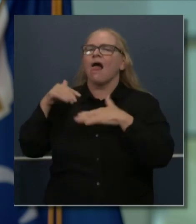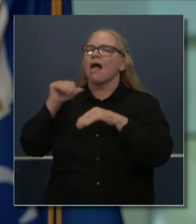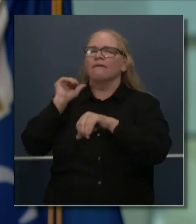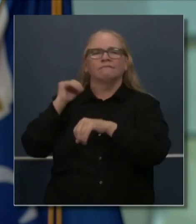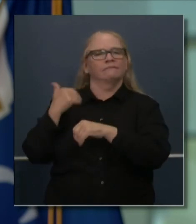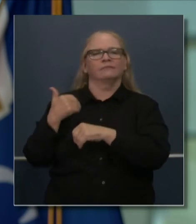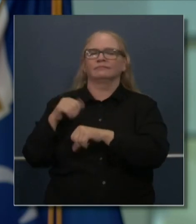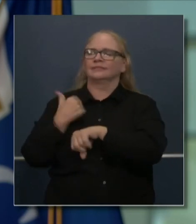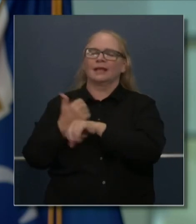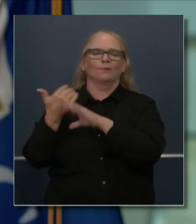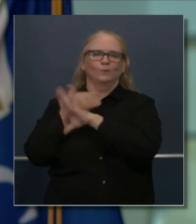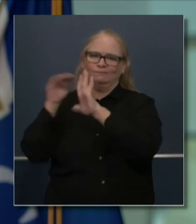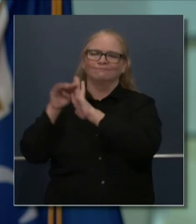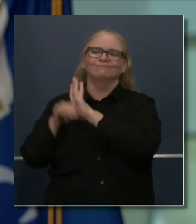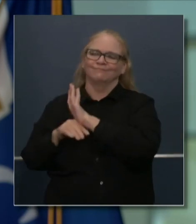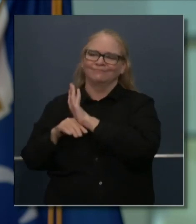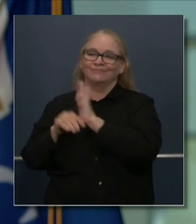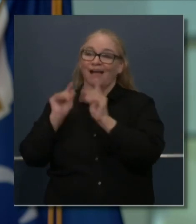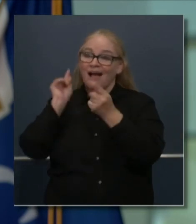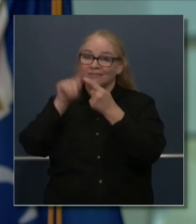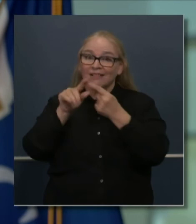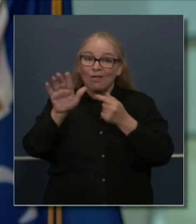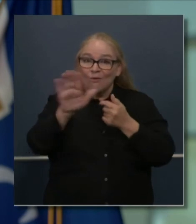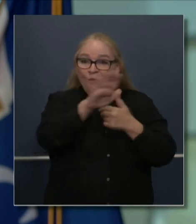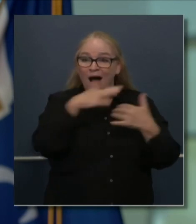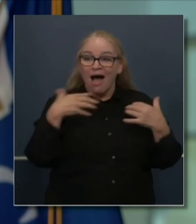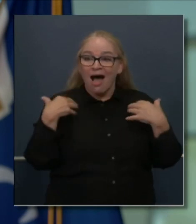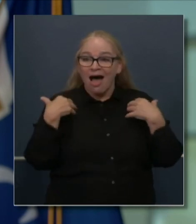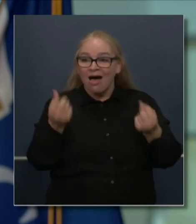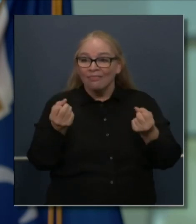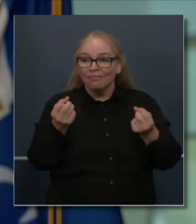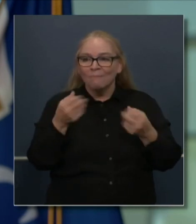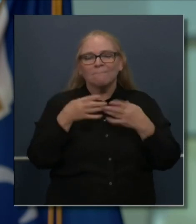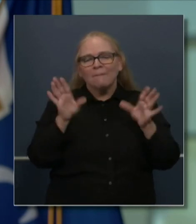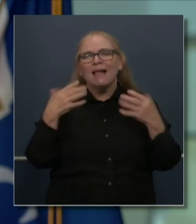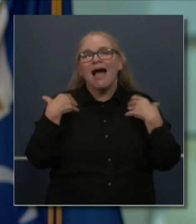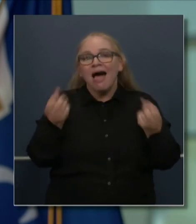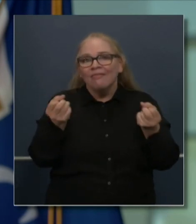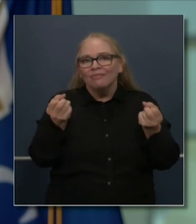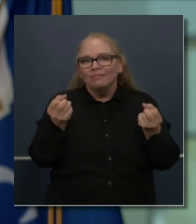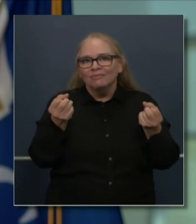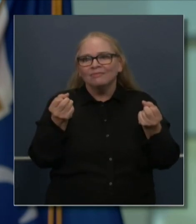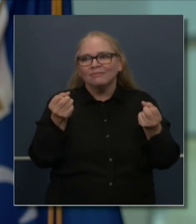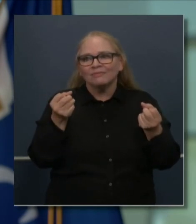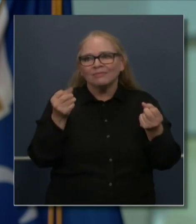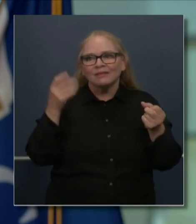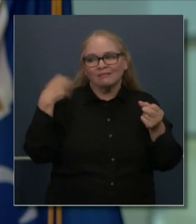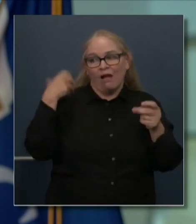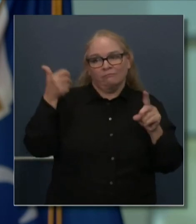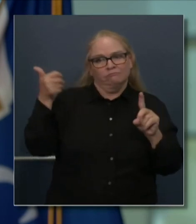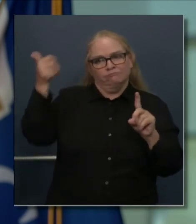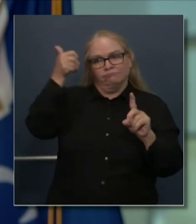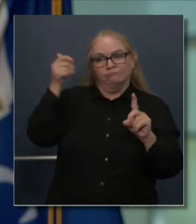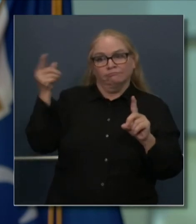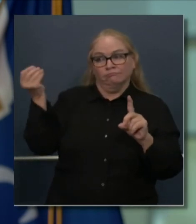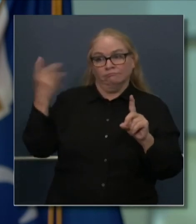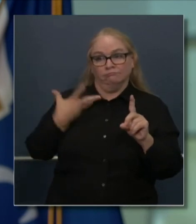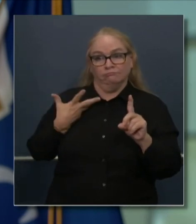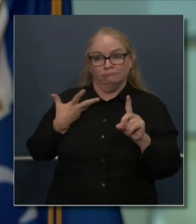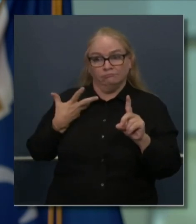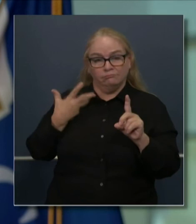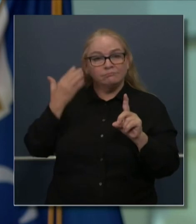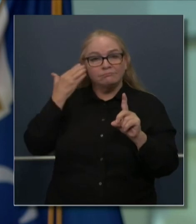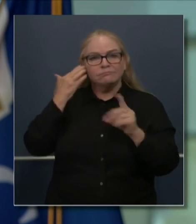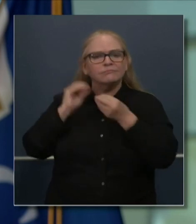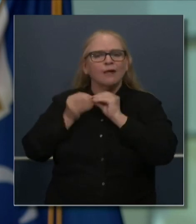officer concurs. So you're correct in that assessment. However, respectfully, we have data. We have